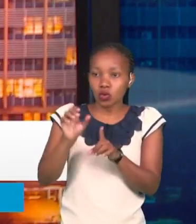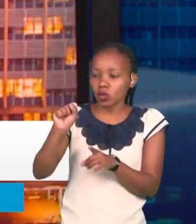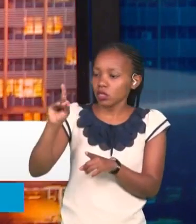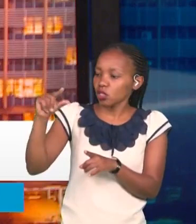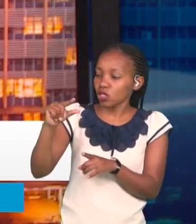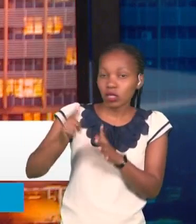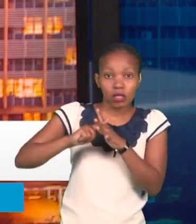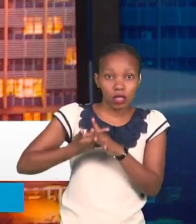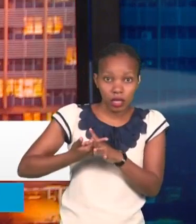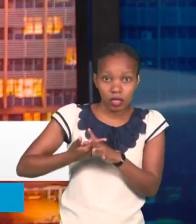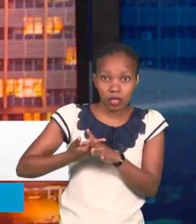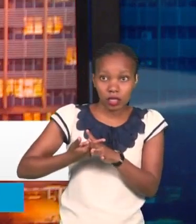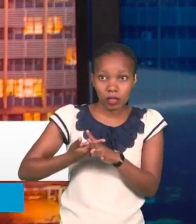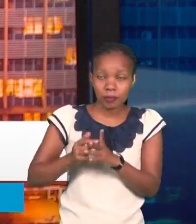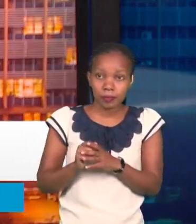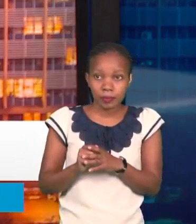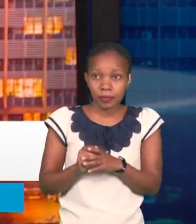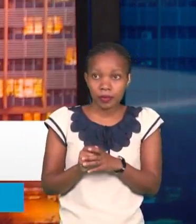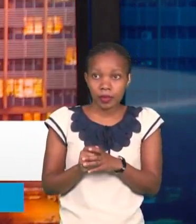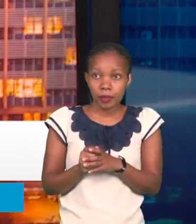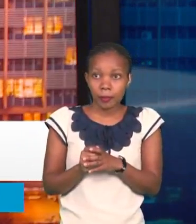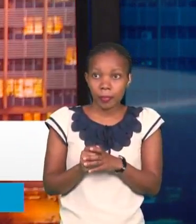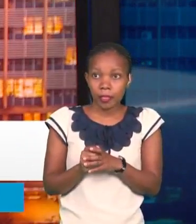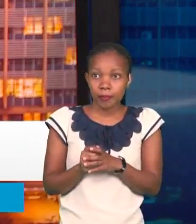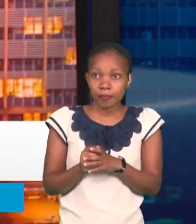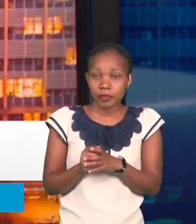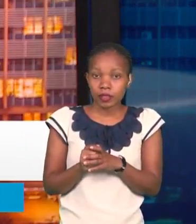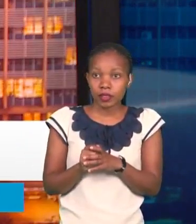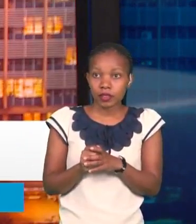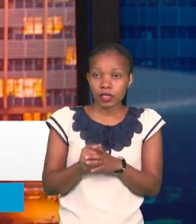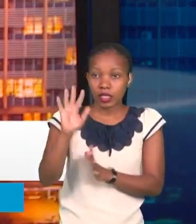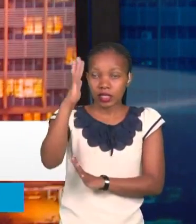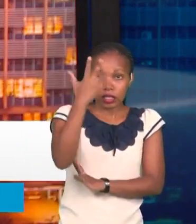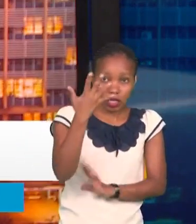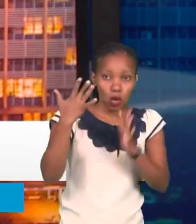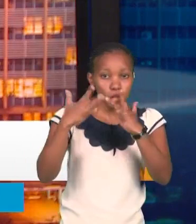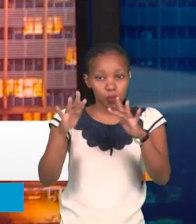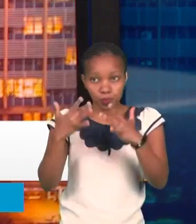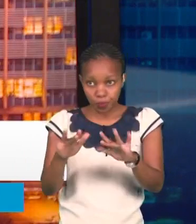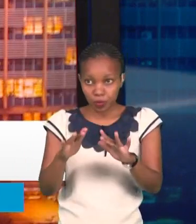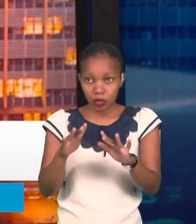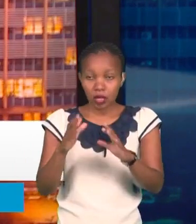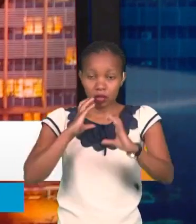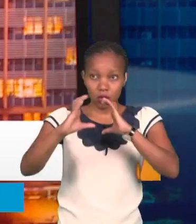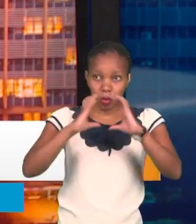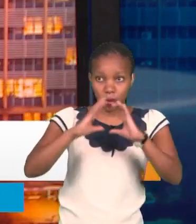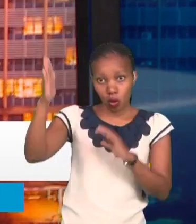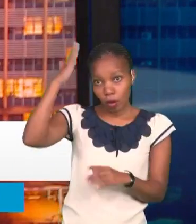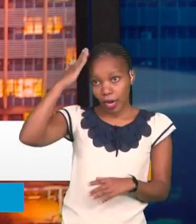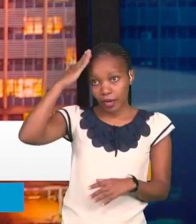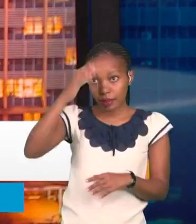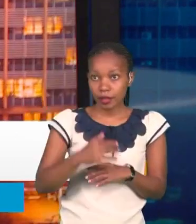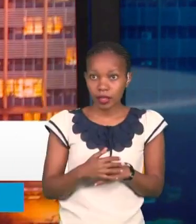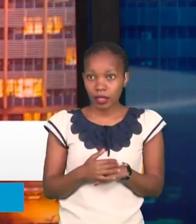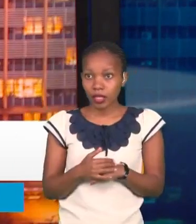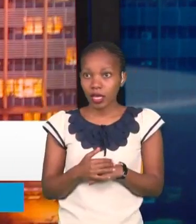started a Twitter chat, an online engagement and conversation on Monday. Yeah. And